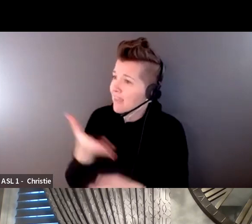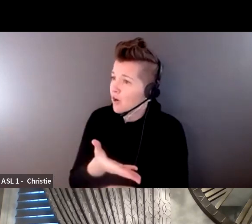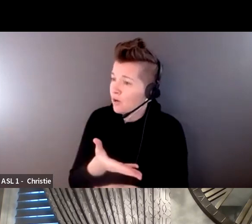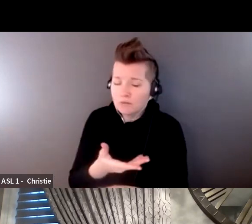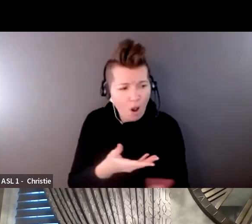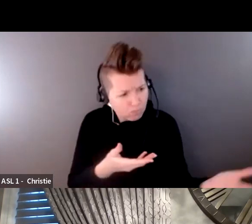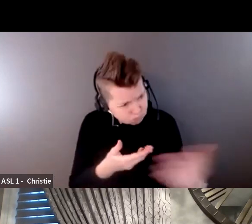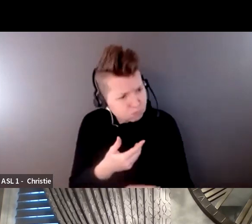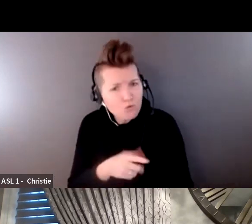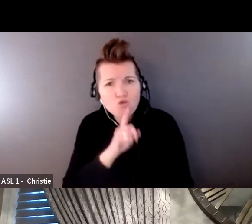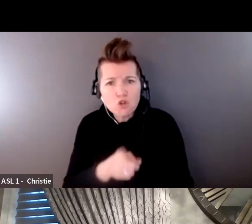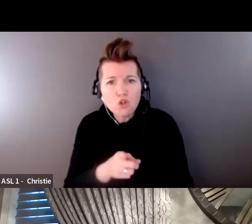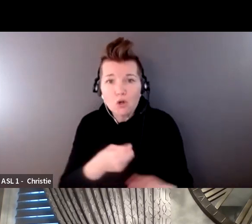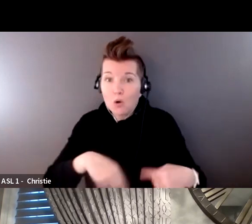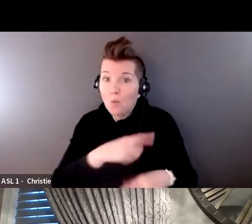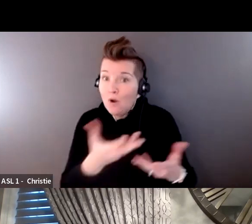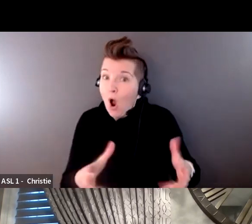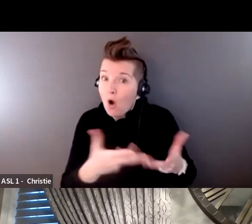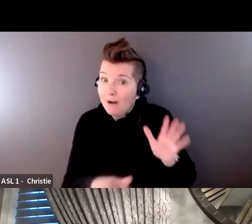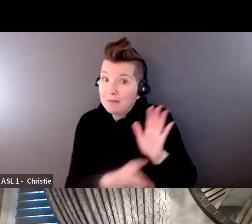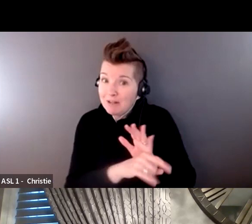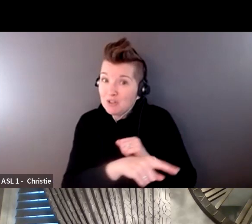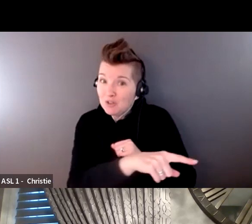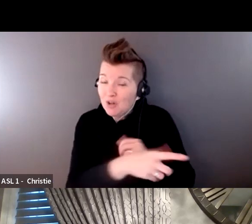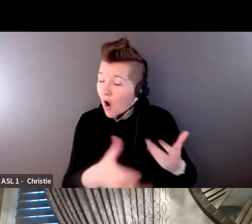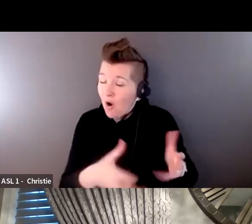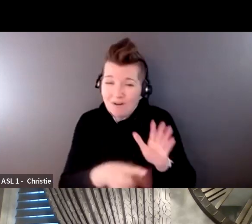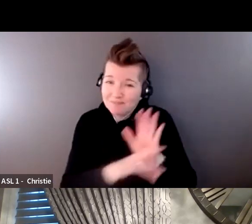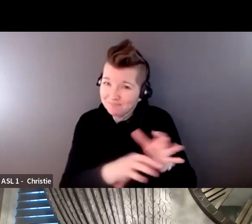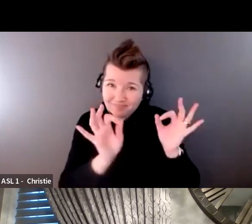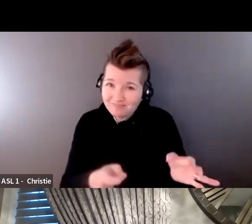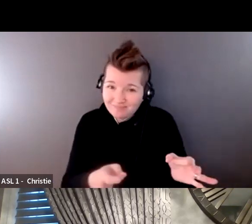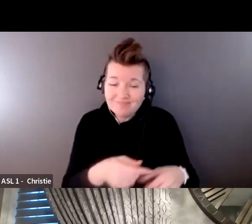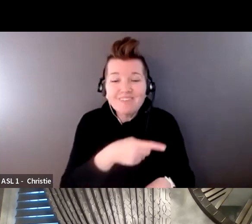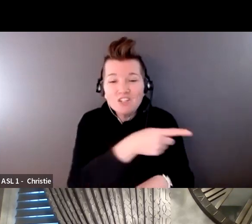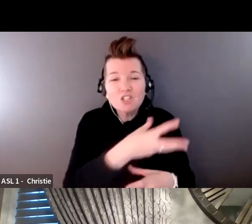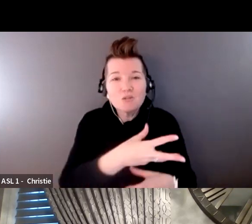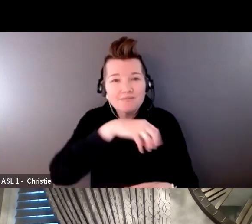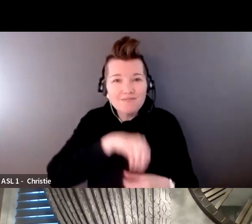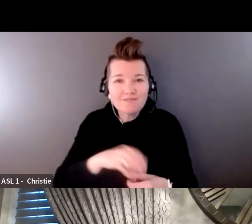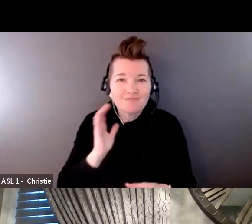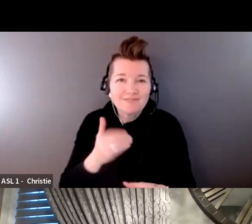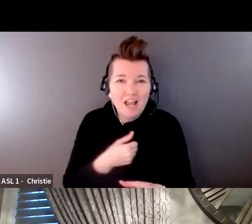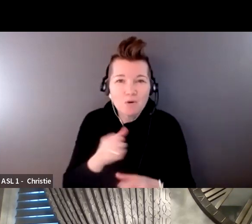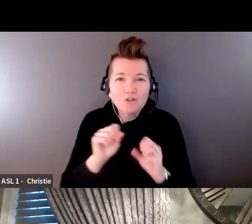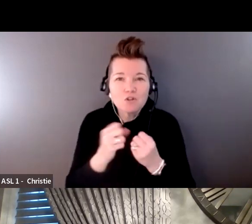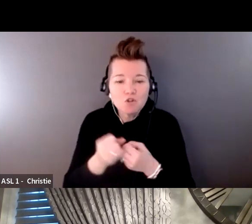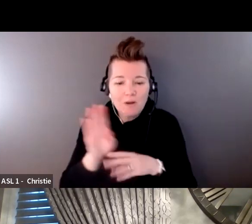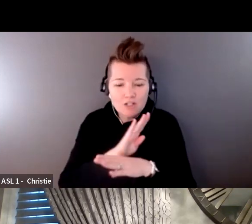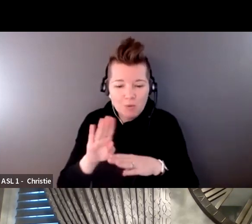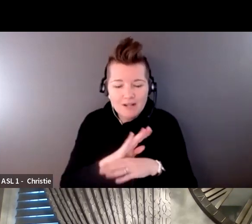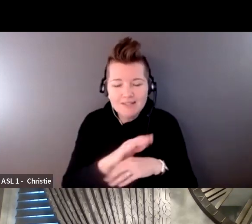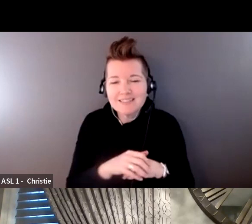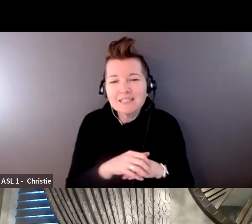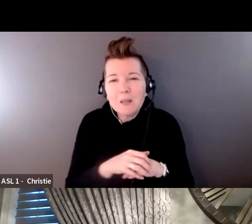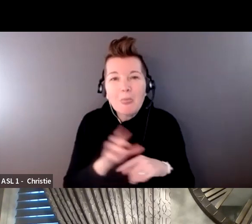we said, okay. We had already selected her to be part of our goodness gift, our social enterprise. And I felt